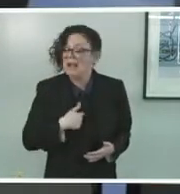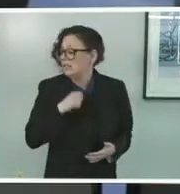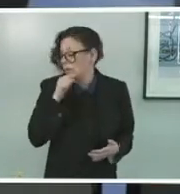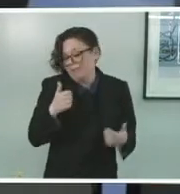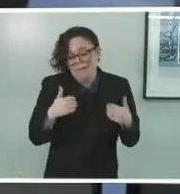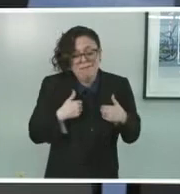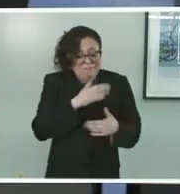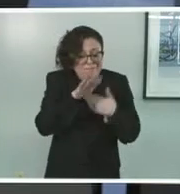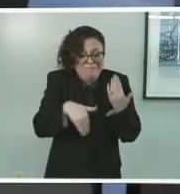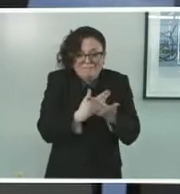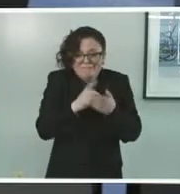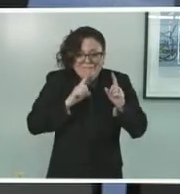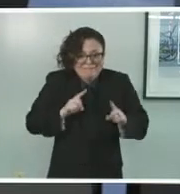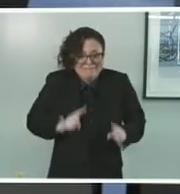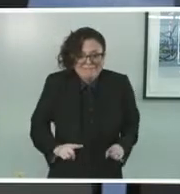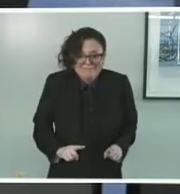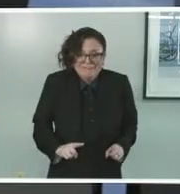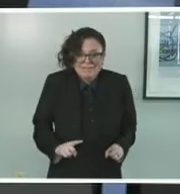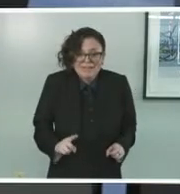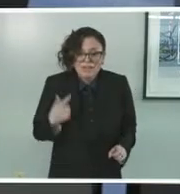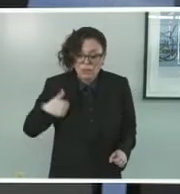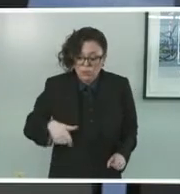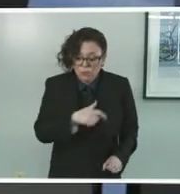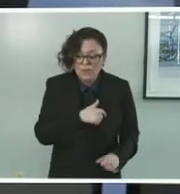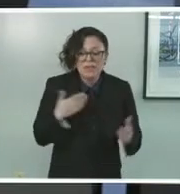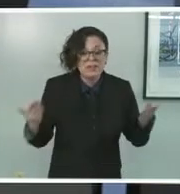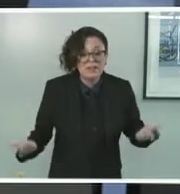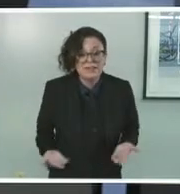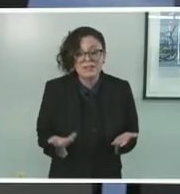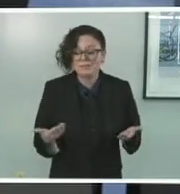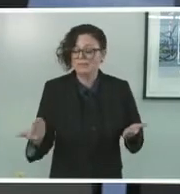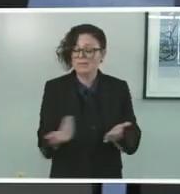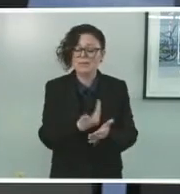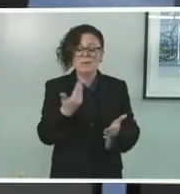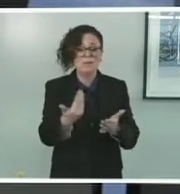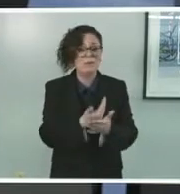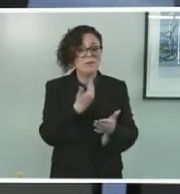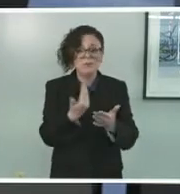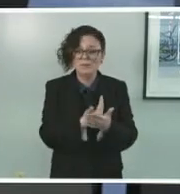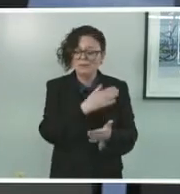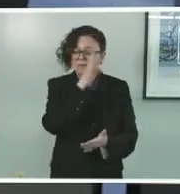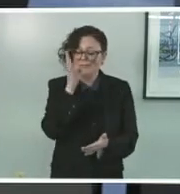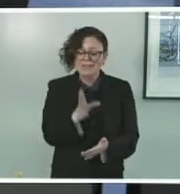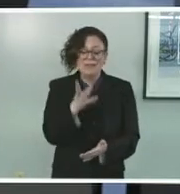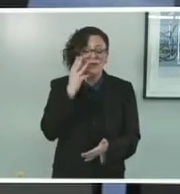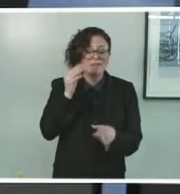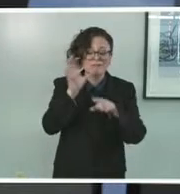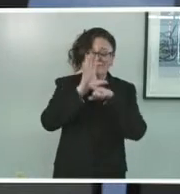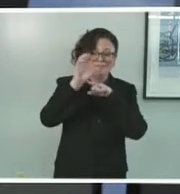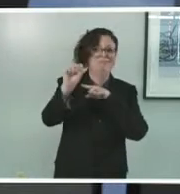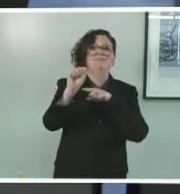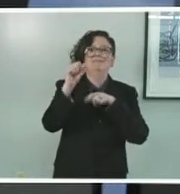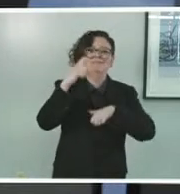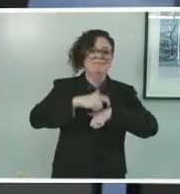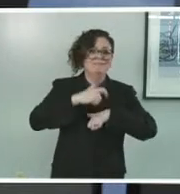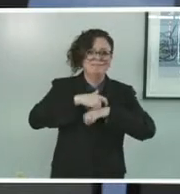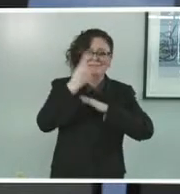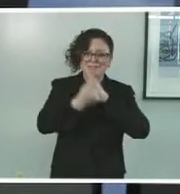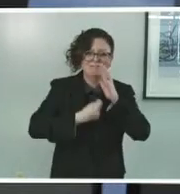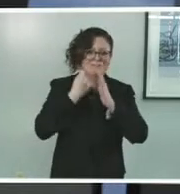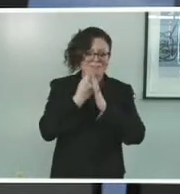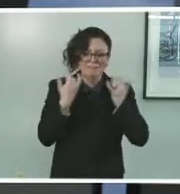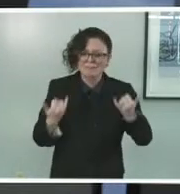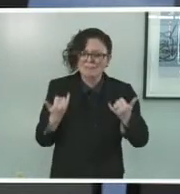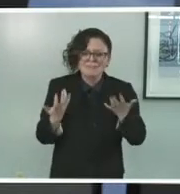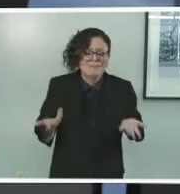I mean, I want to remind people that we are in truly unprecedented times. The law has existed for many, many years. There's